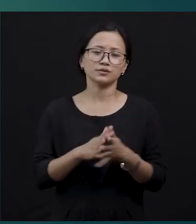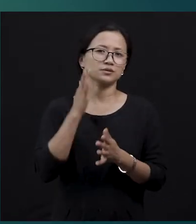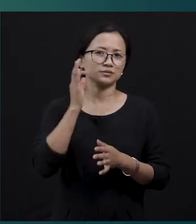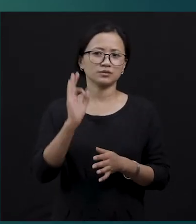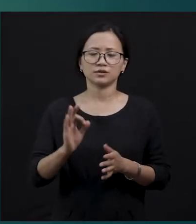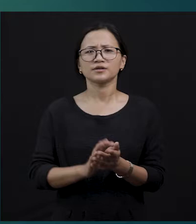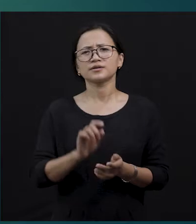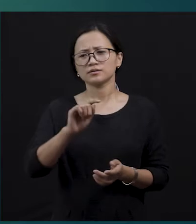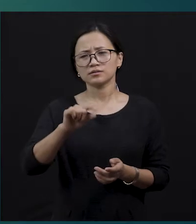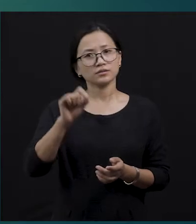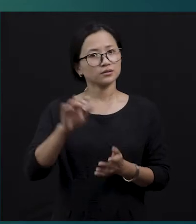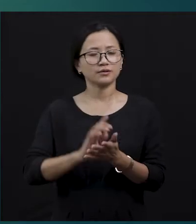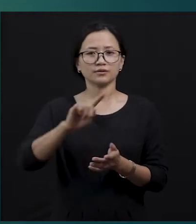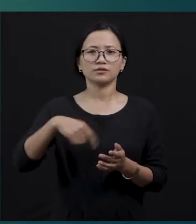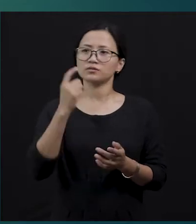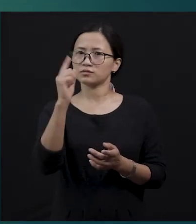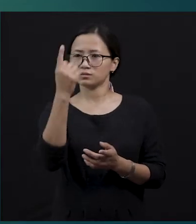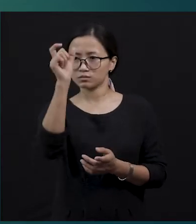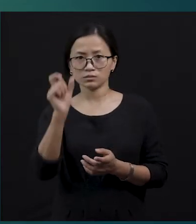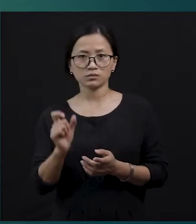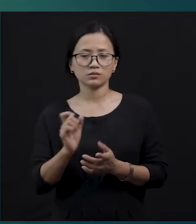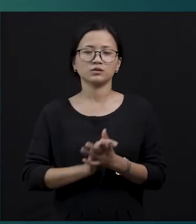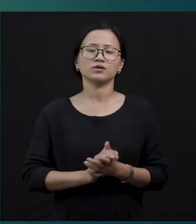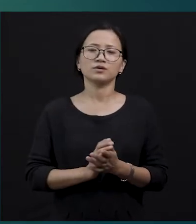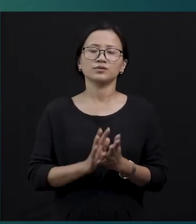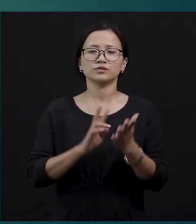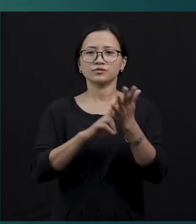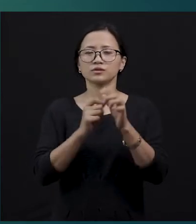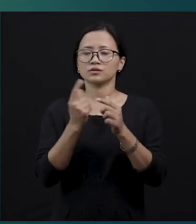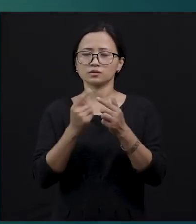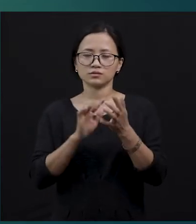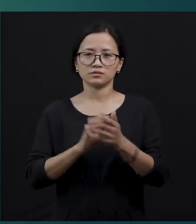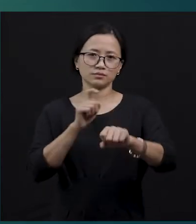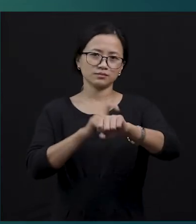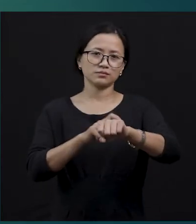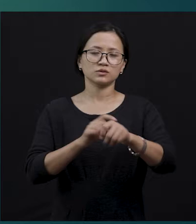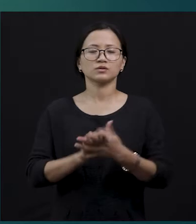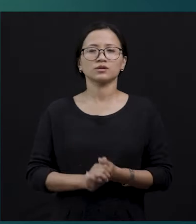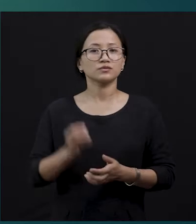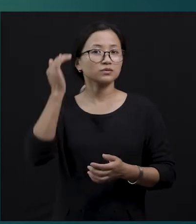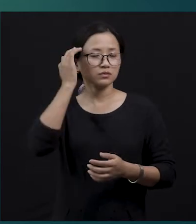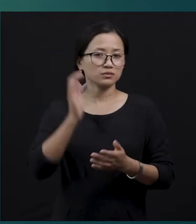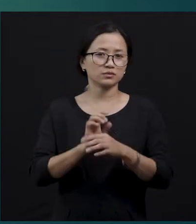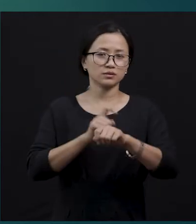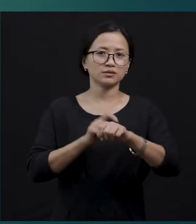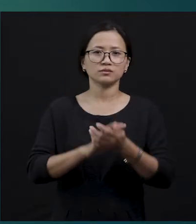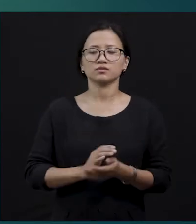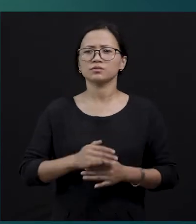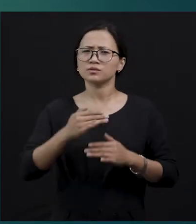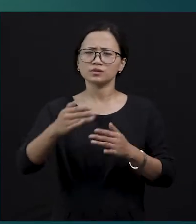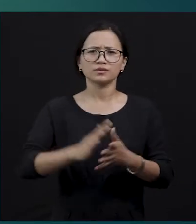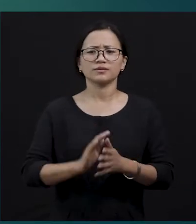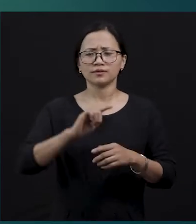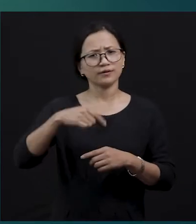important for each and every individual. We should value the time. If you'll value the time, you will progress